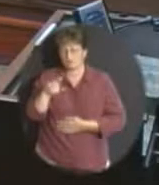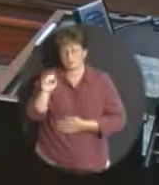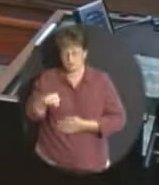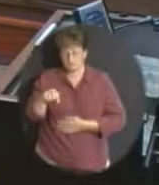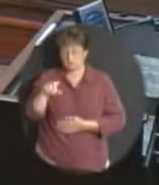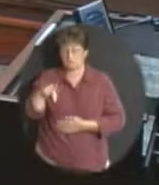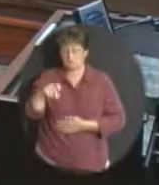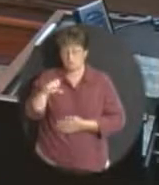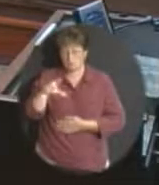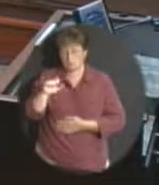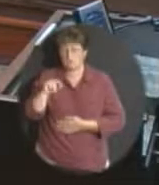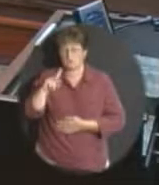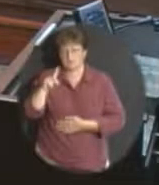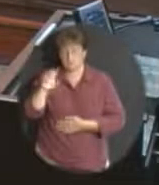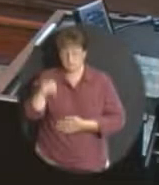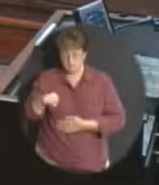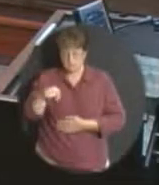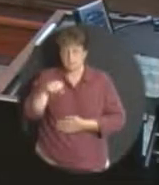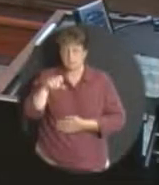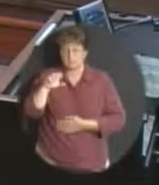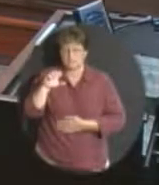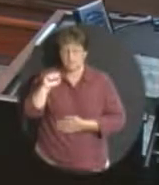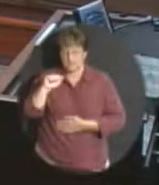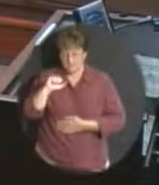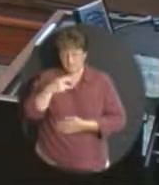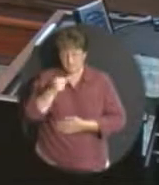Mr. Shear? Yes. Ms. Ashley? Yes.